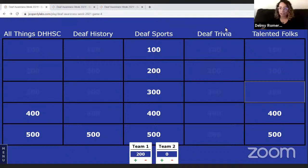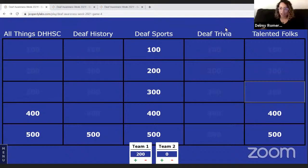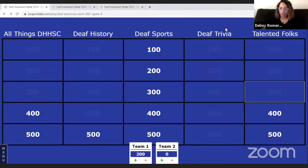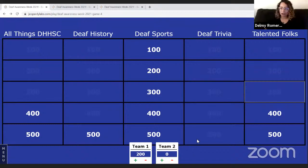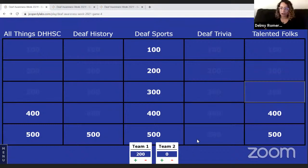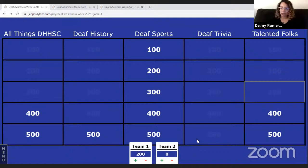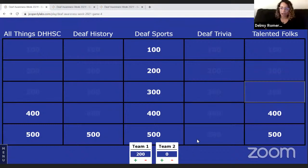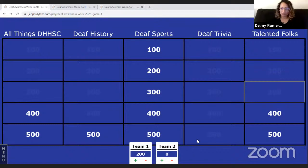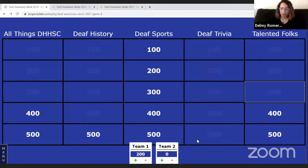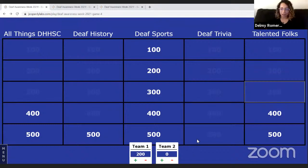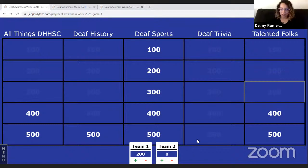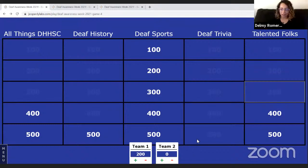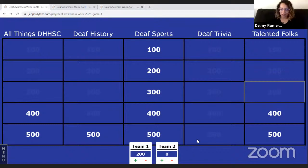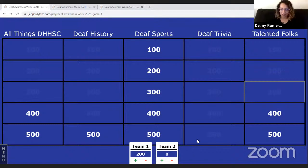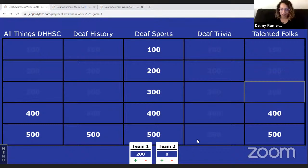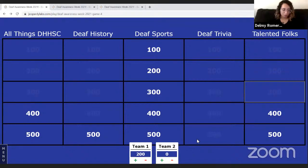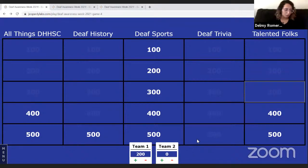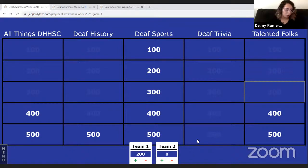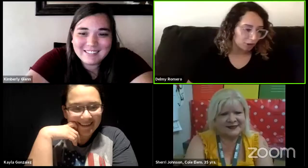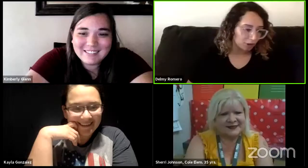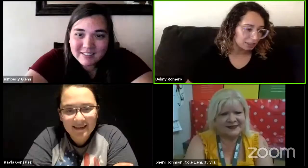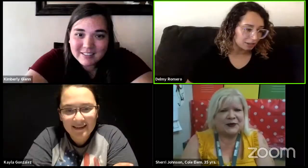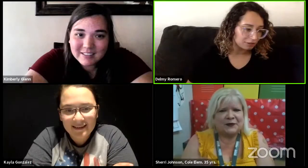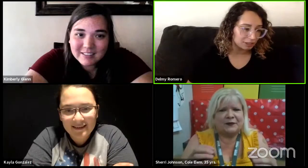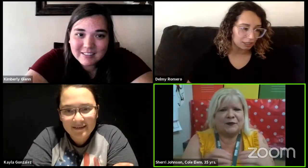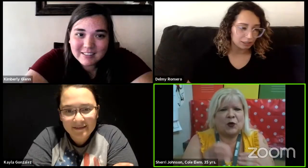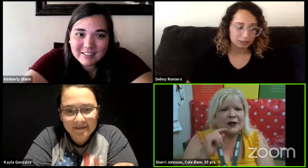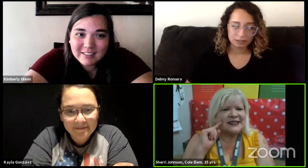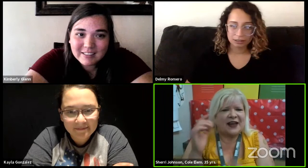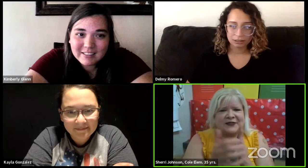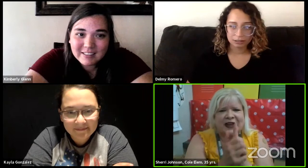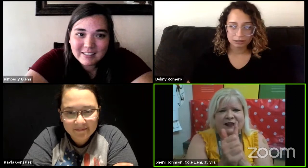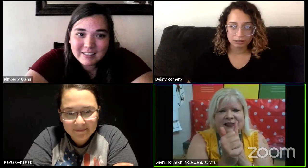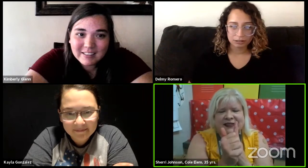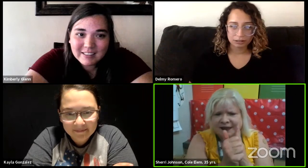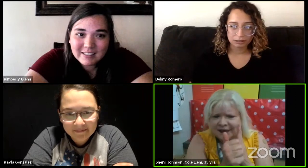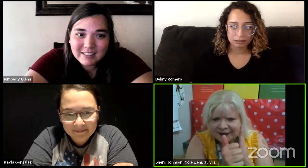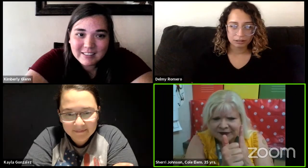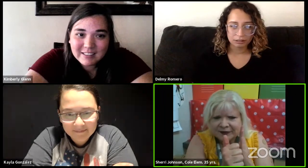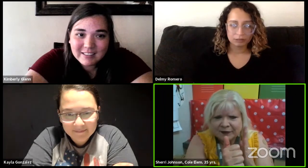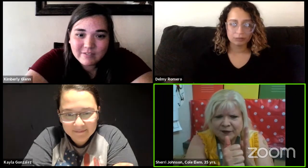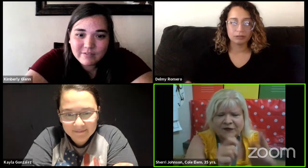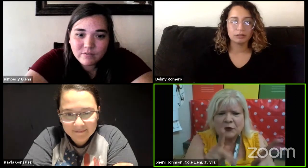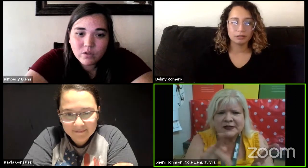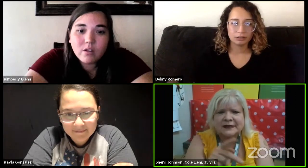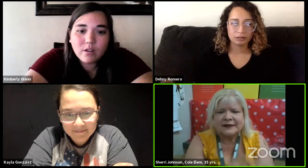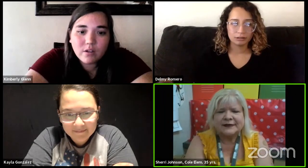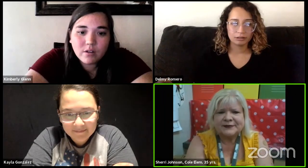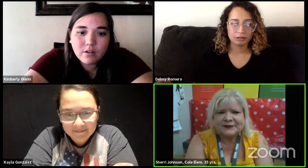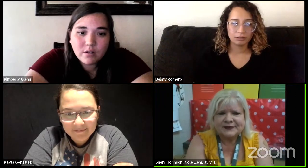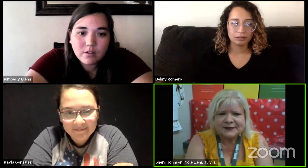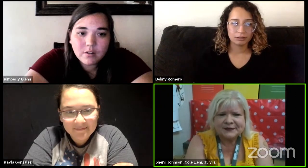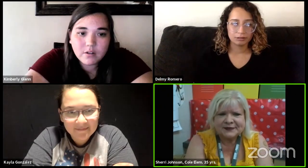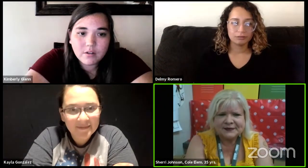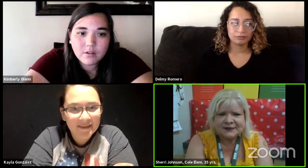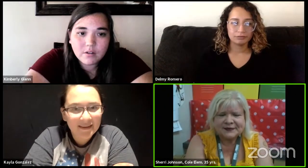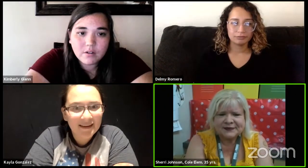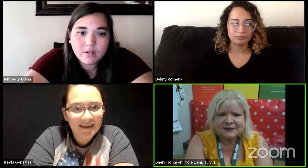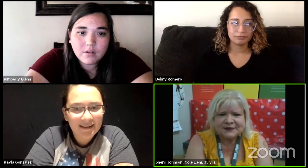Sherry, next category and points. More deaf talented folks.